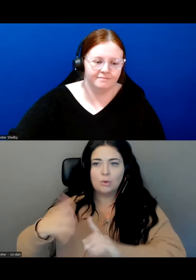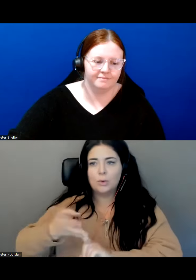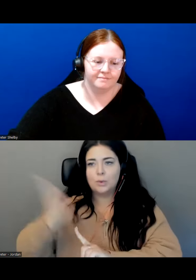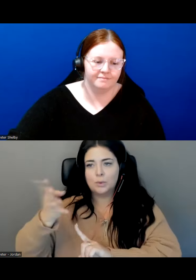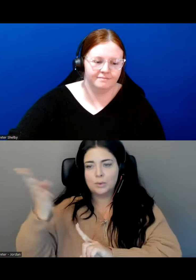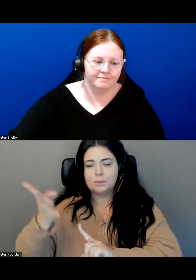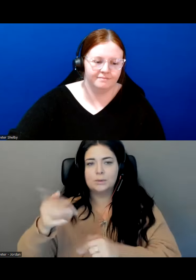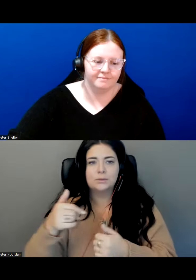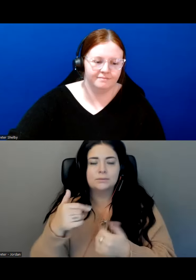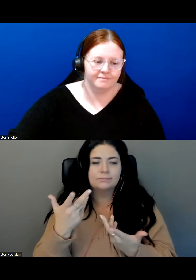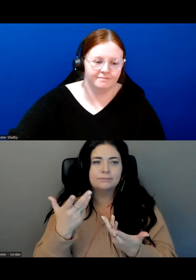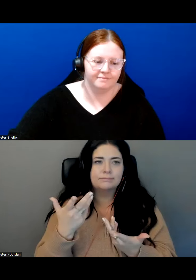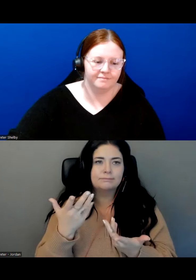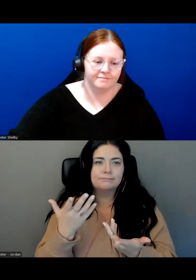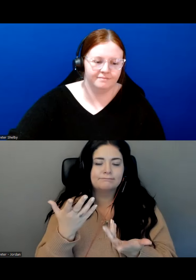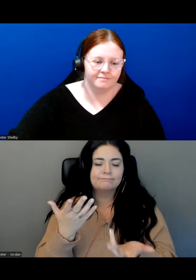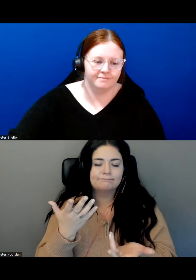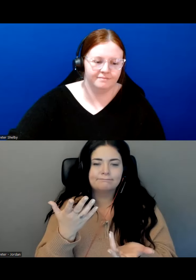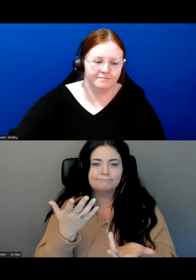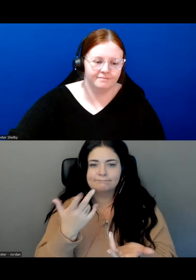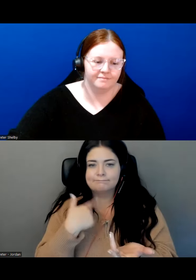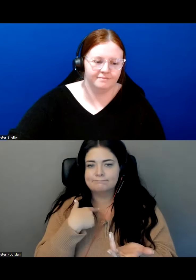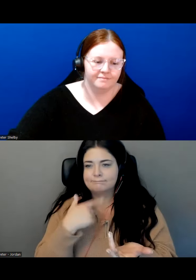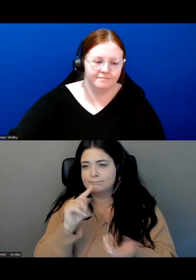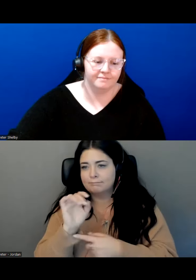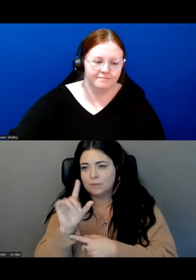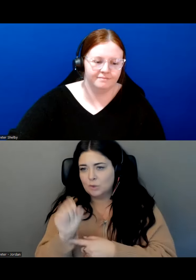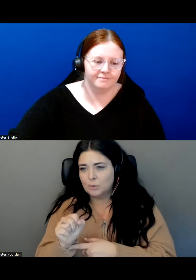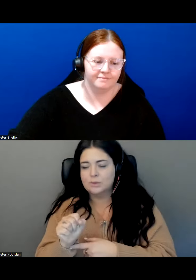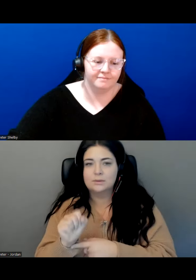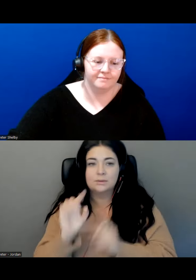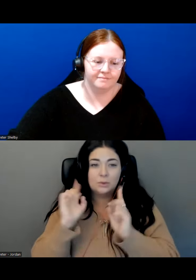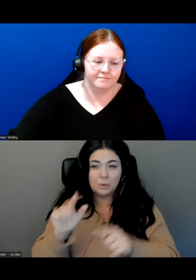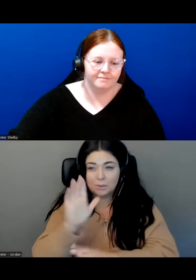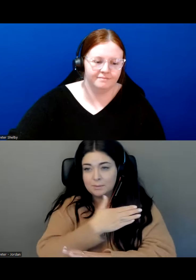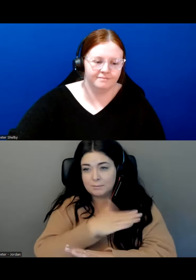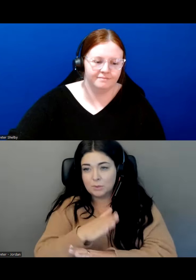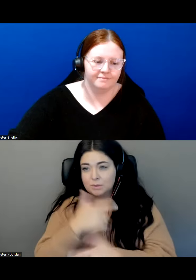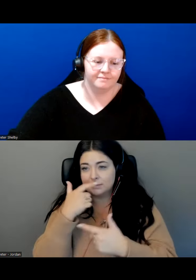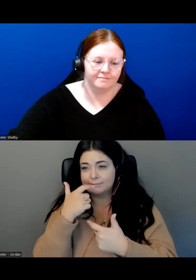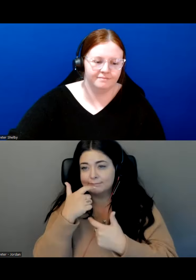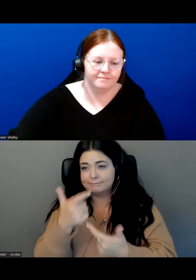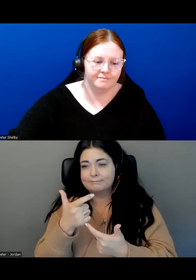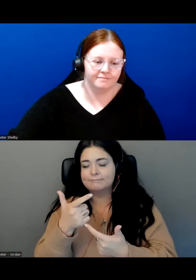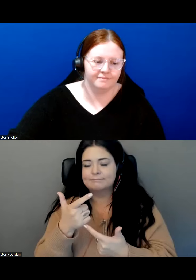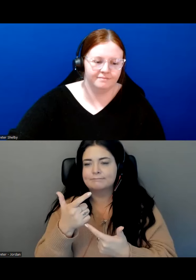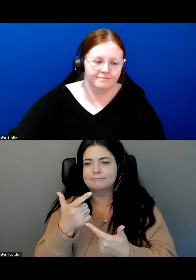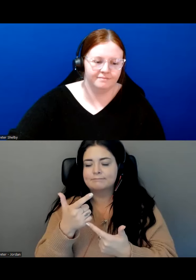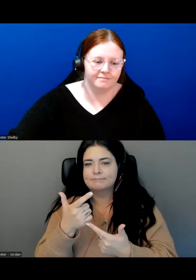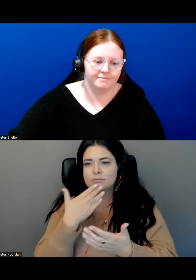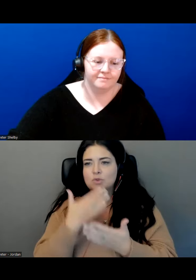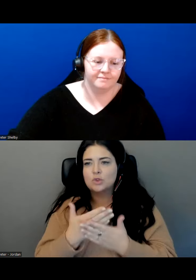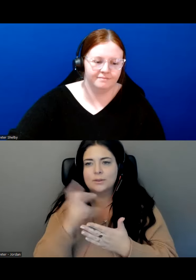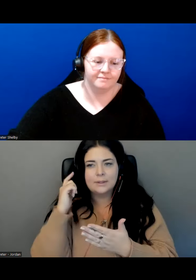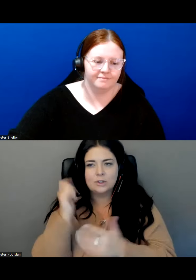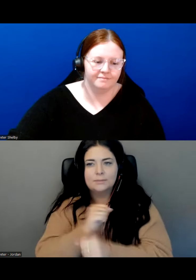to concerts, really the importance of wearing hearing protection would be even greater if you know you